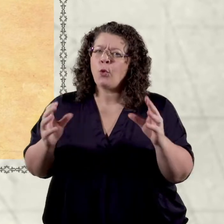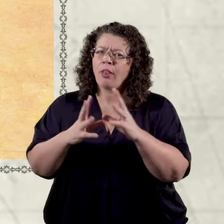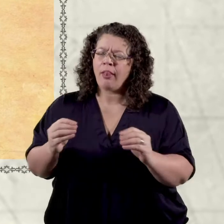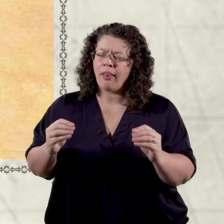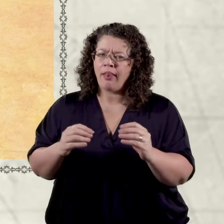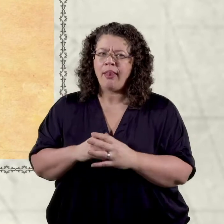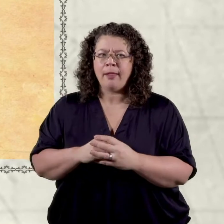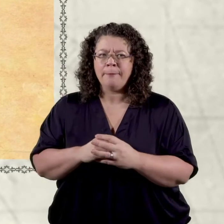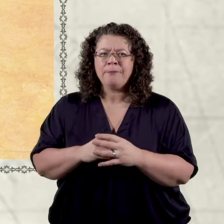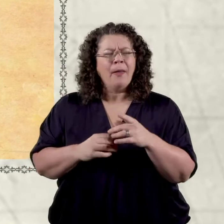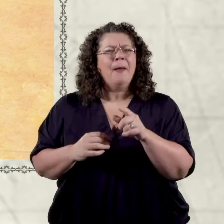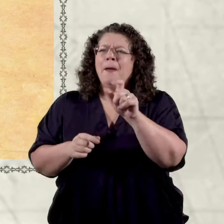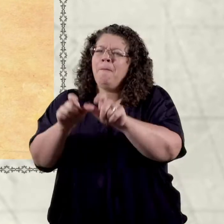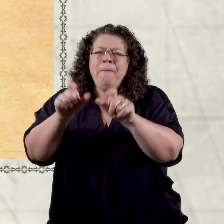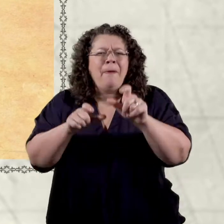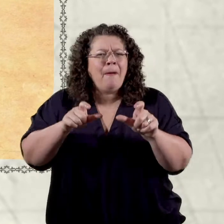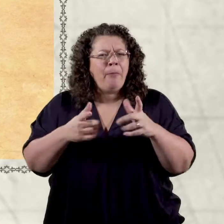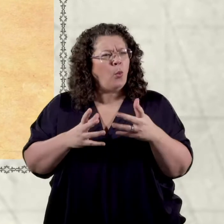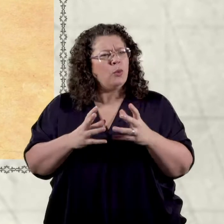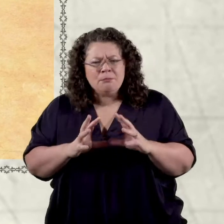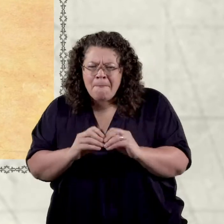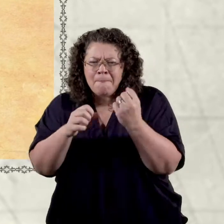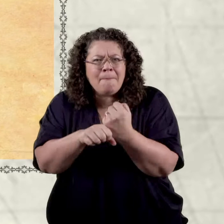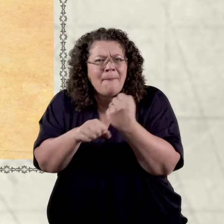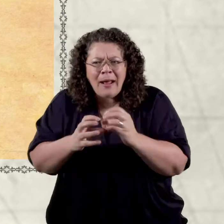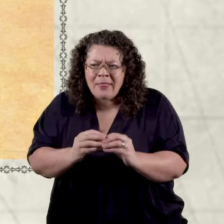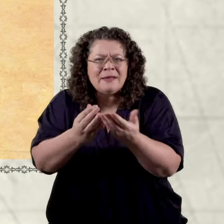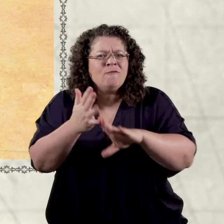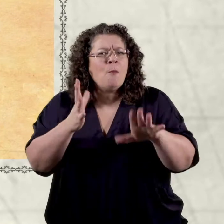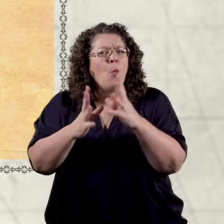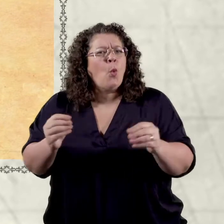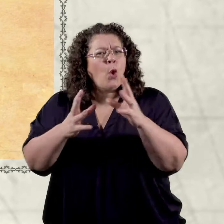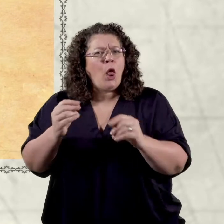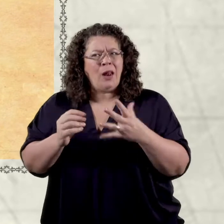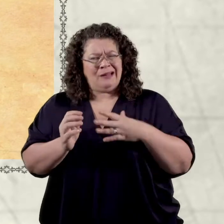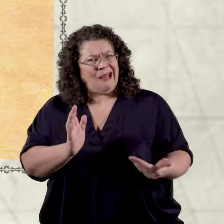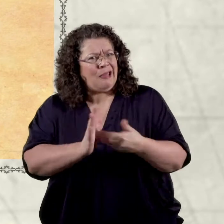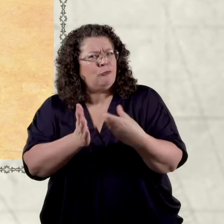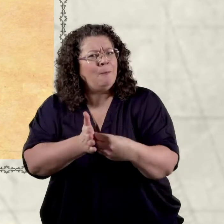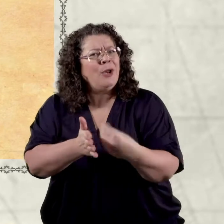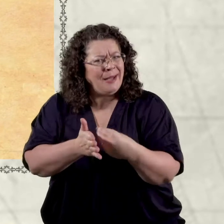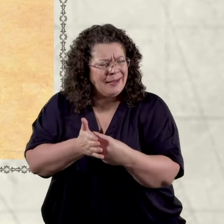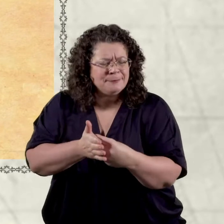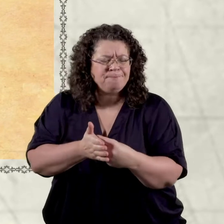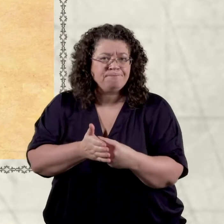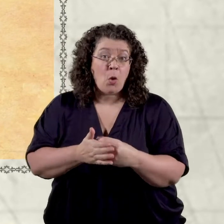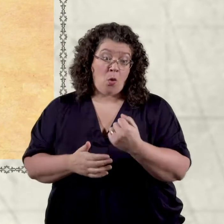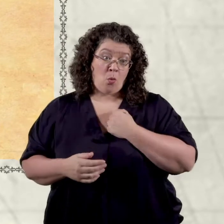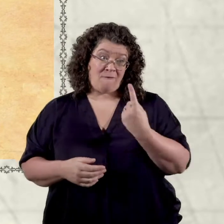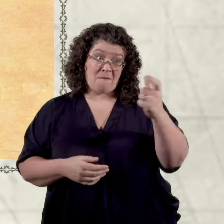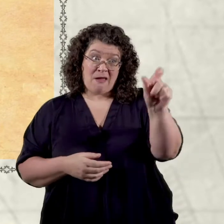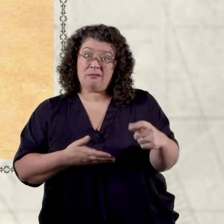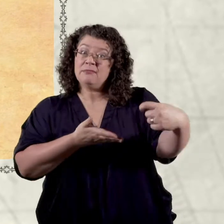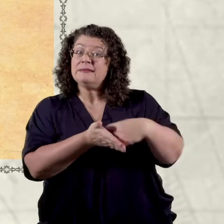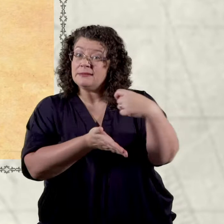with, people would make things from wool as a way of making extra money. One of my tenant's cousins came